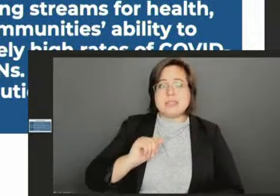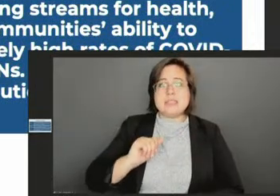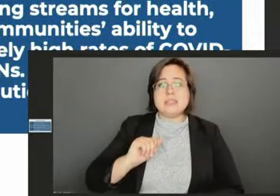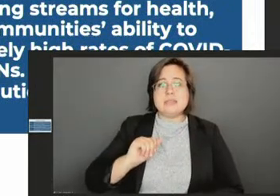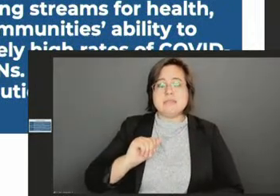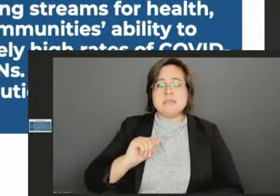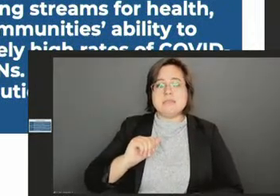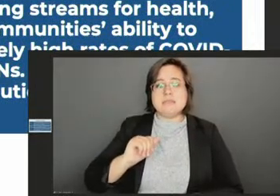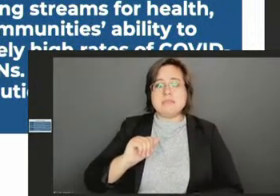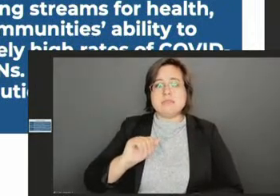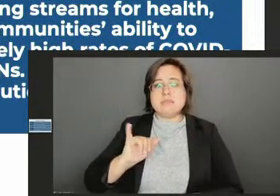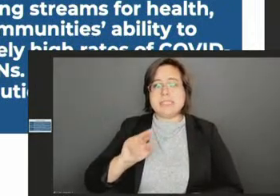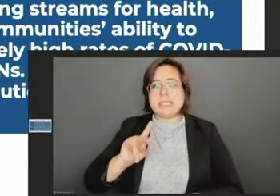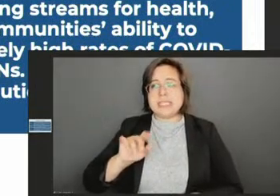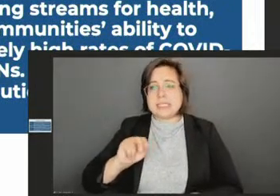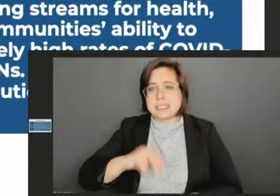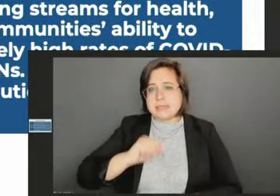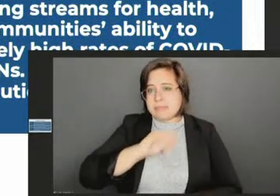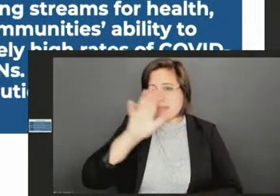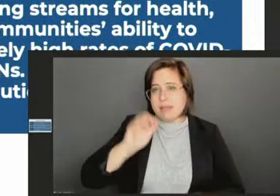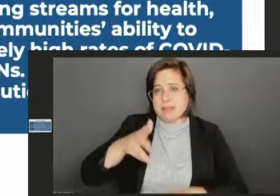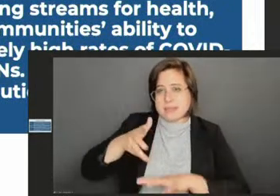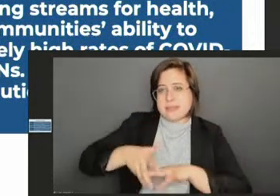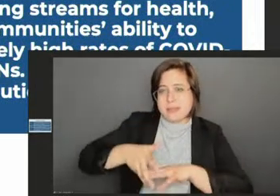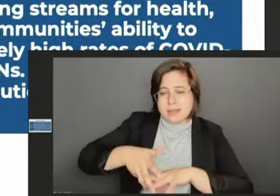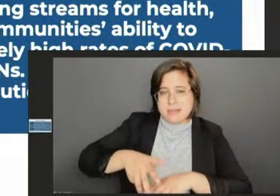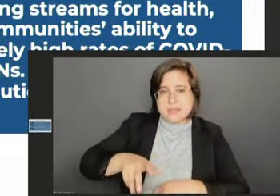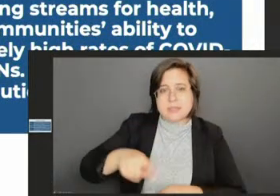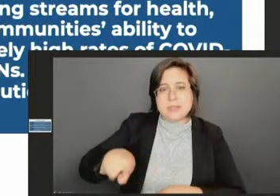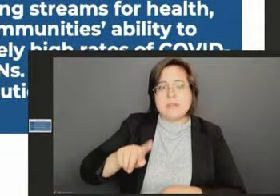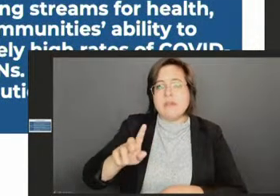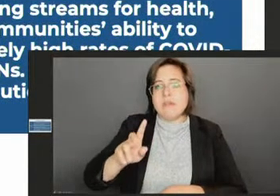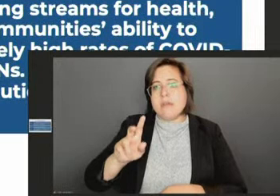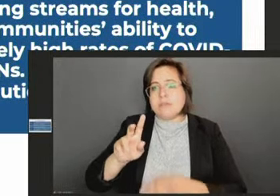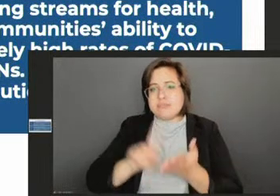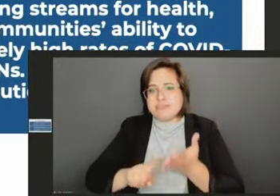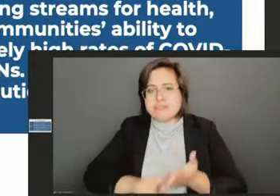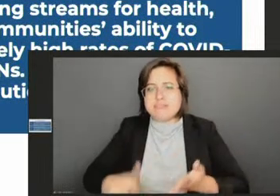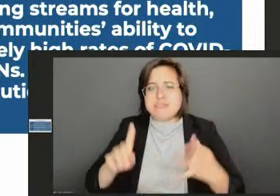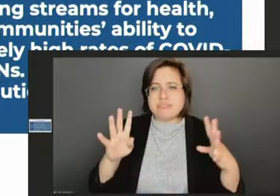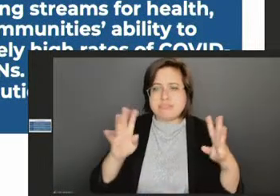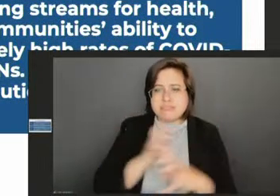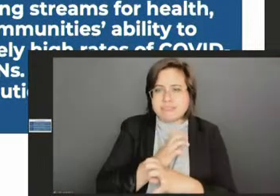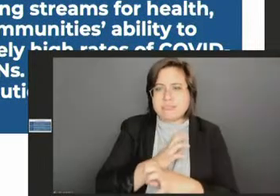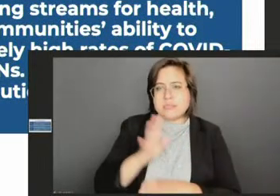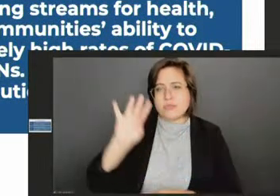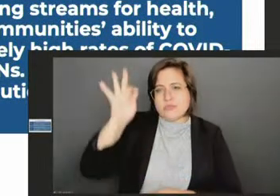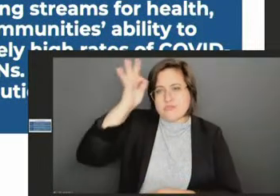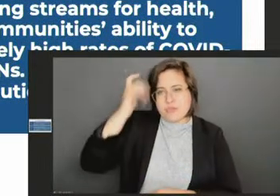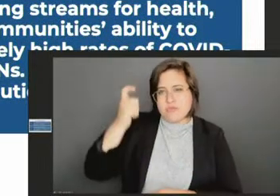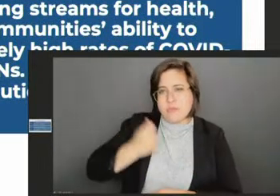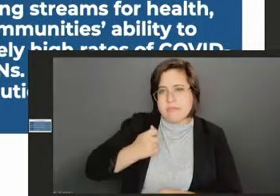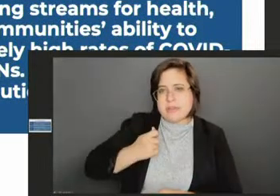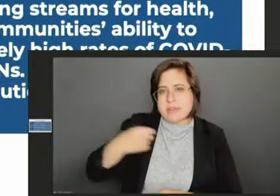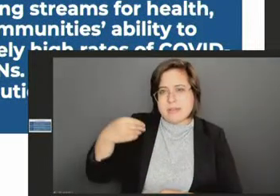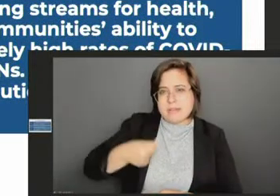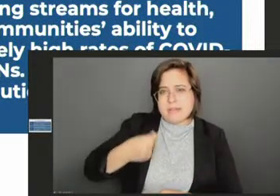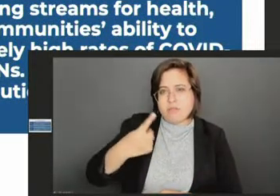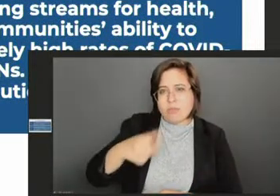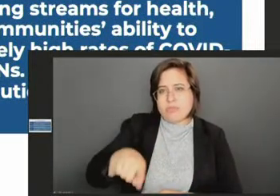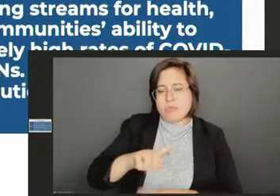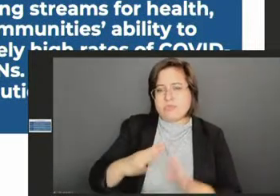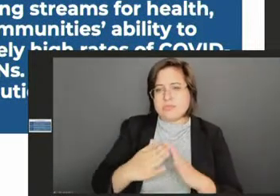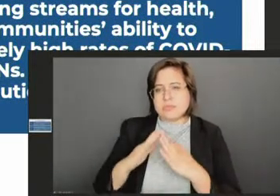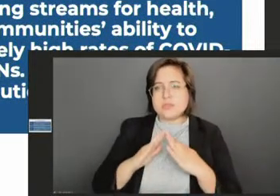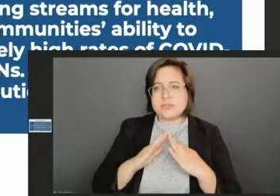Natives to look at the historic underfunding and complexity of federal funding stream for these